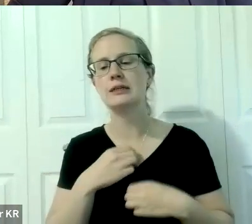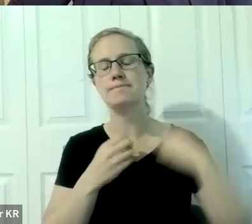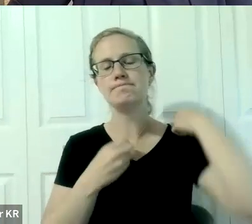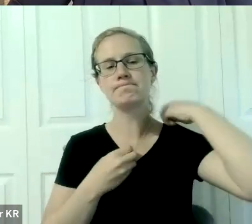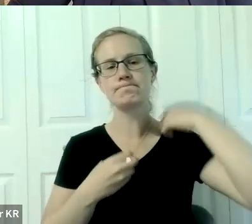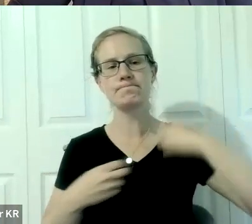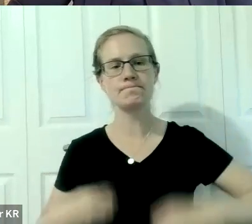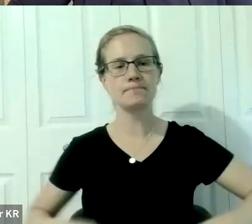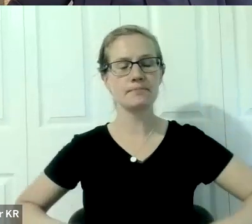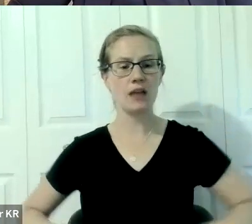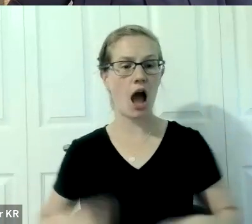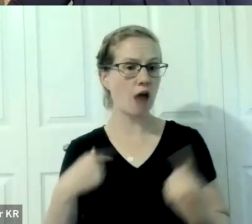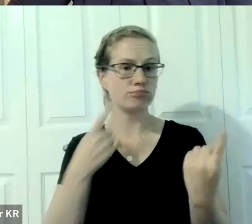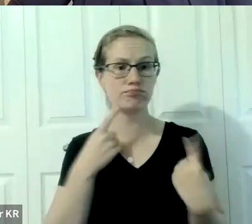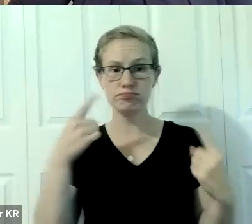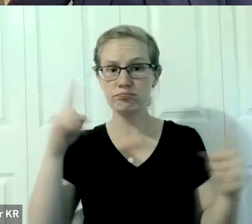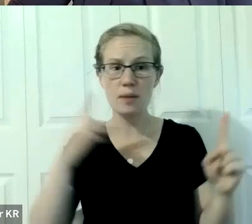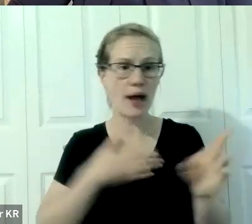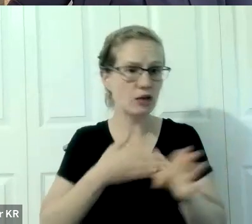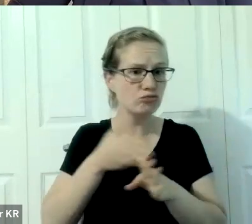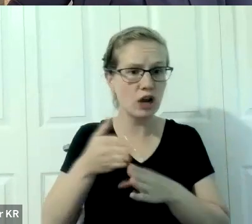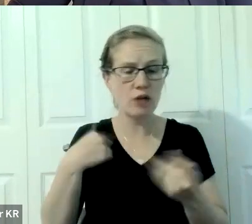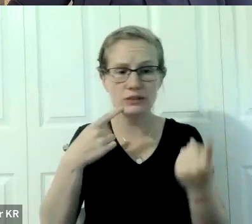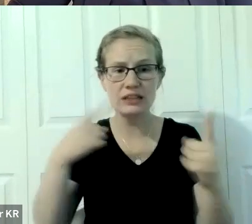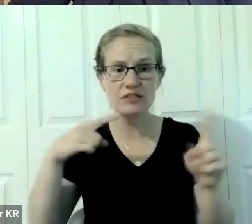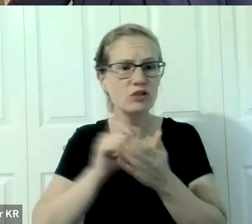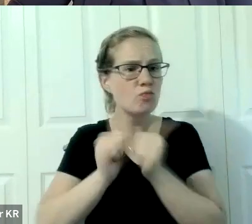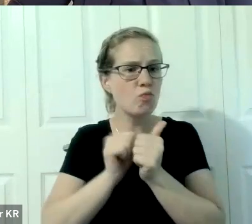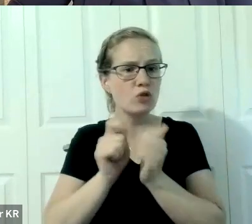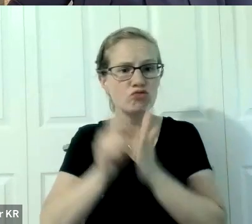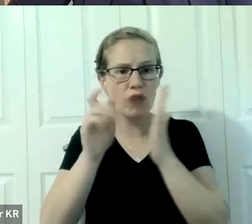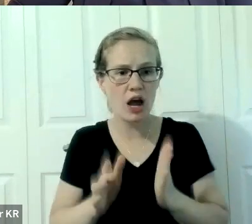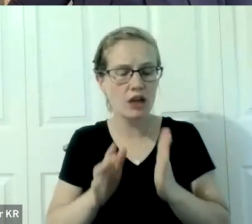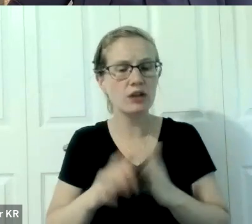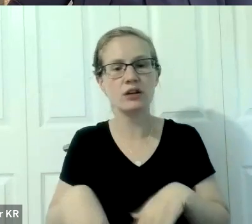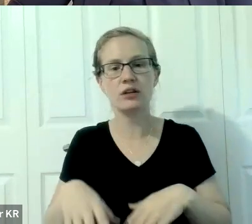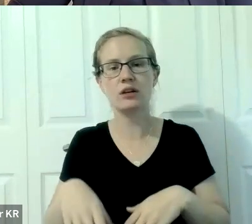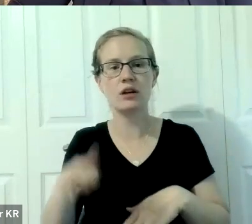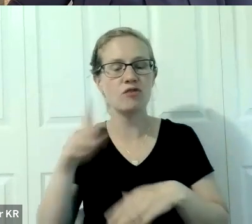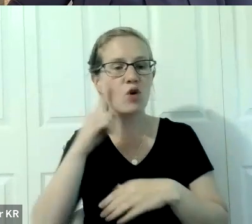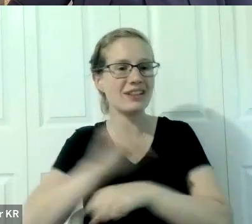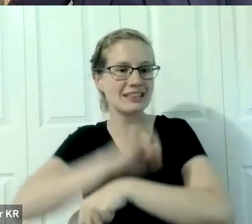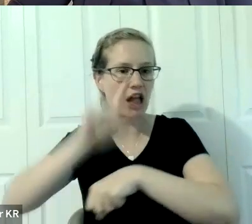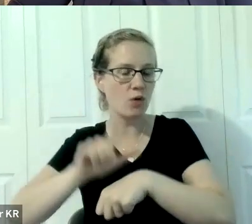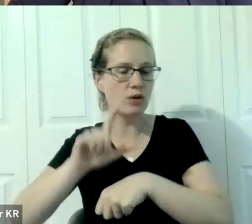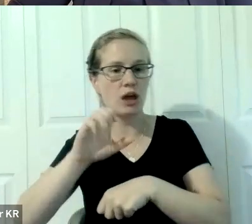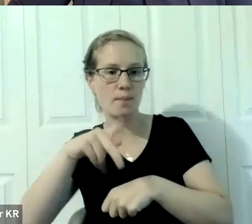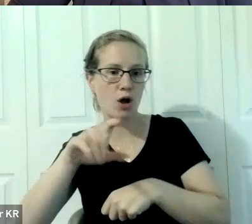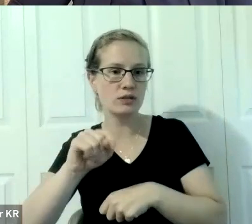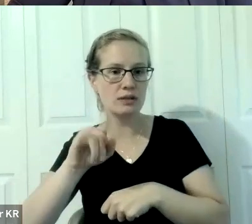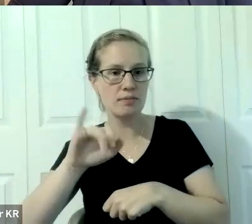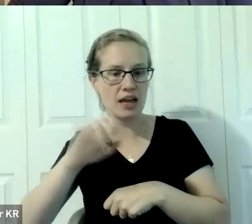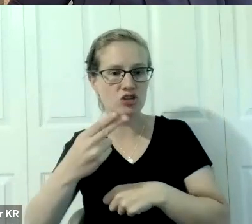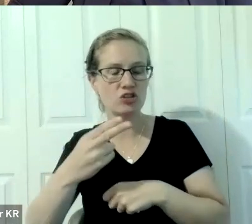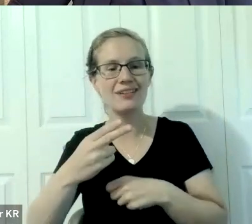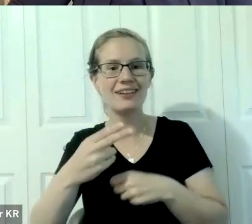And I was very successful in my field. I was a sports writer and a beat writer for the St. Louis Post-Dispatch, covering the